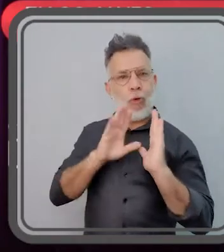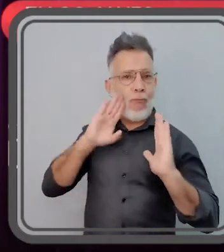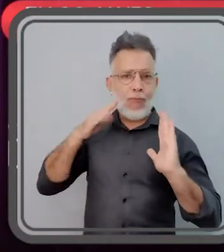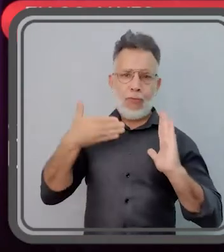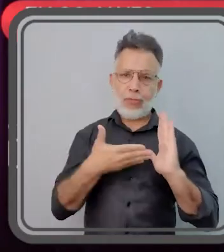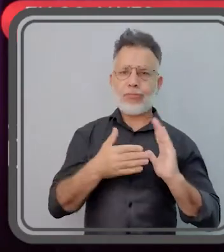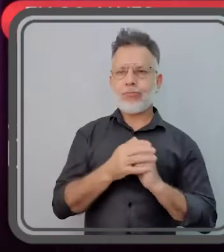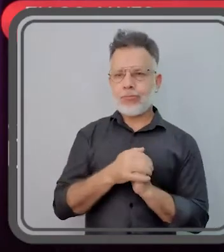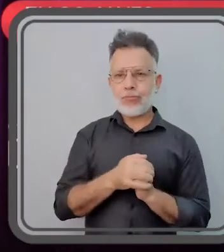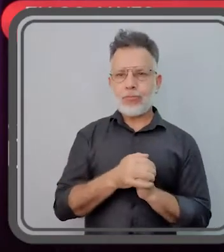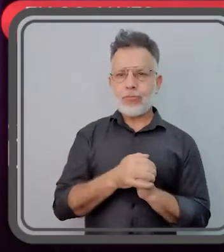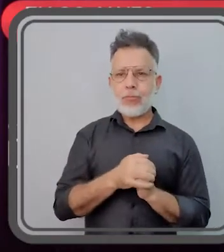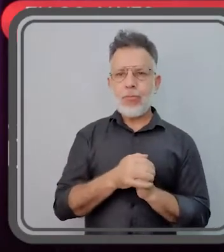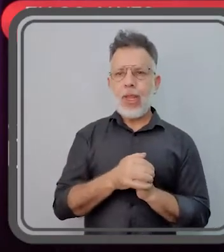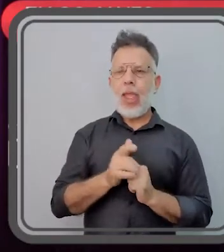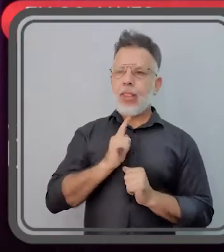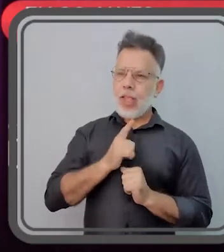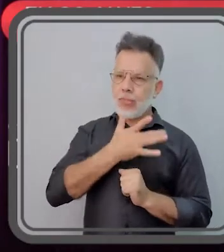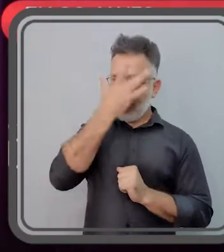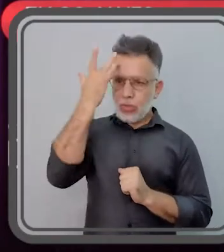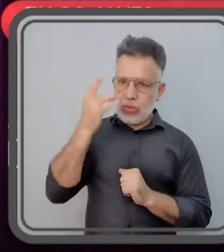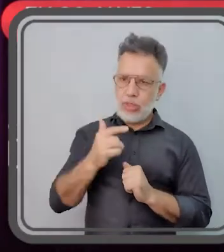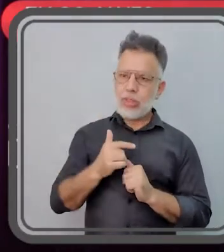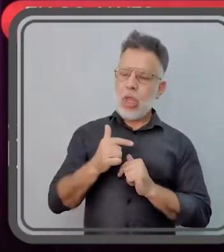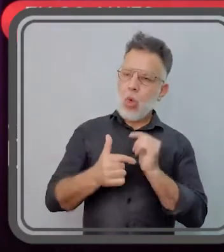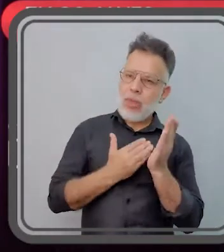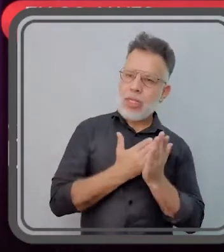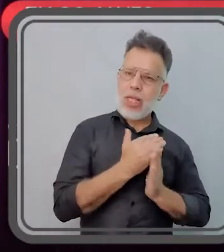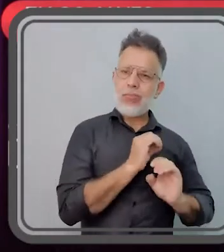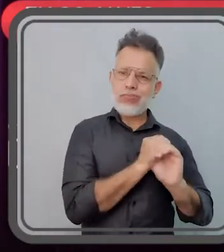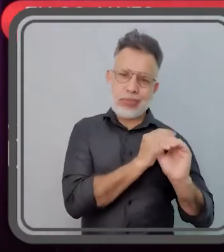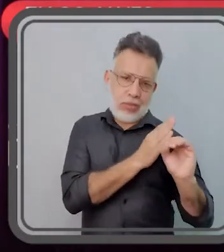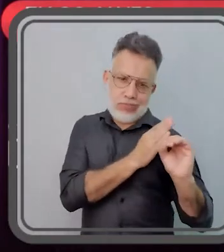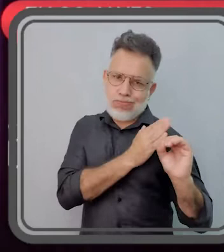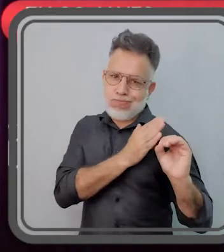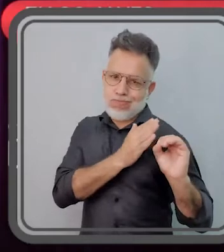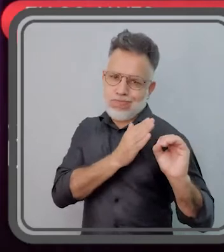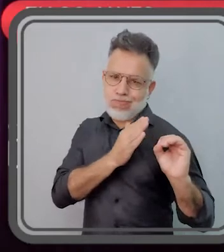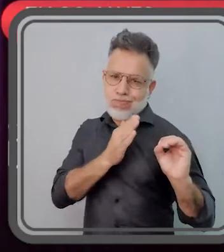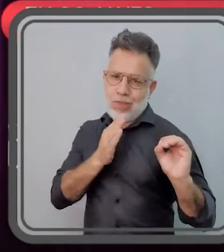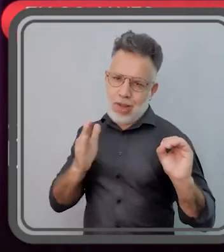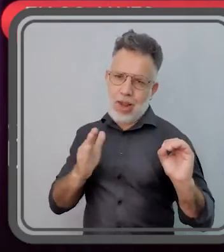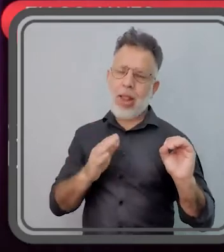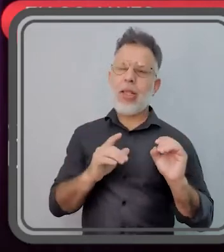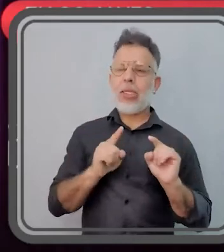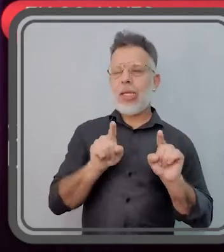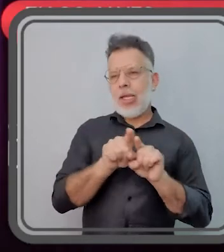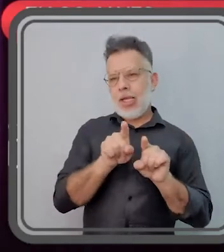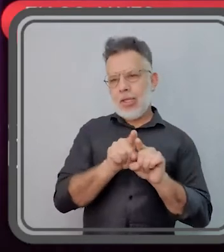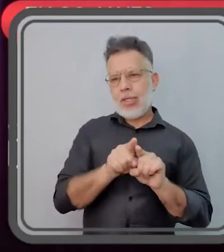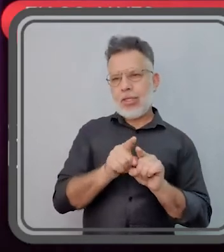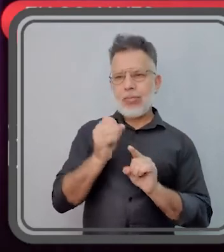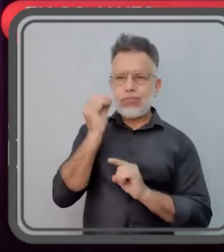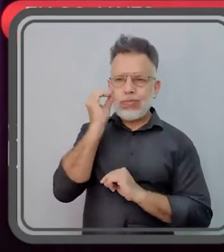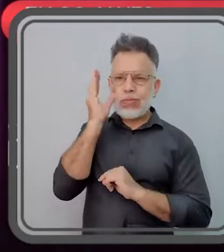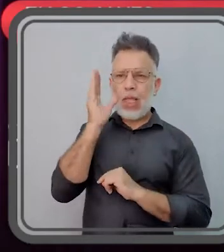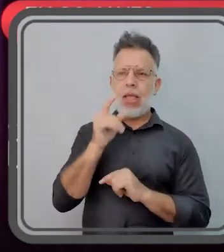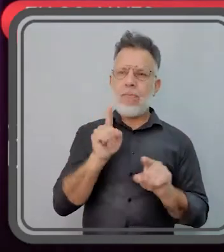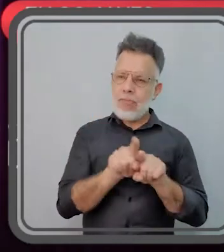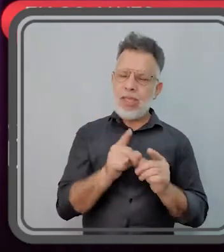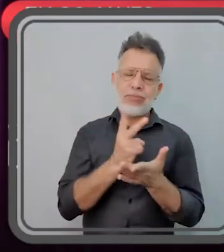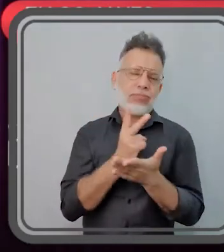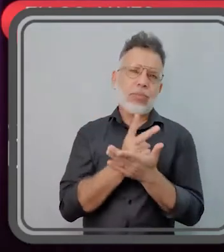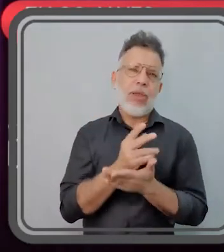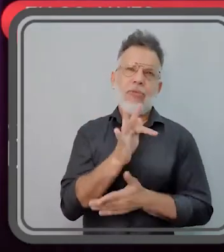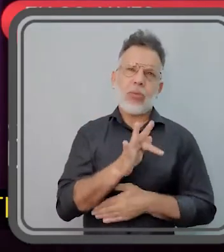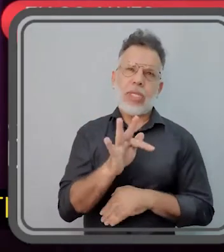software. We have people starting from absolute freshers, people who are probably still in their university